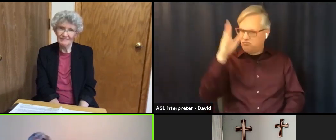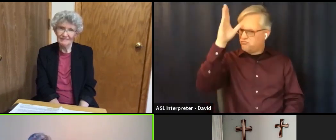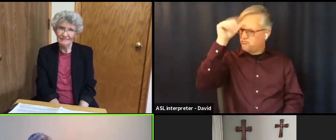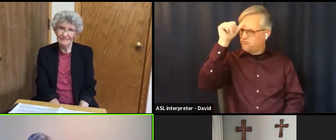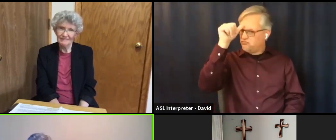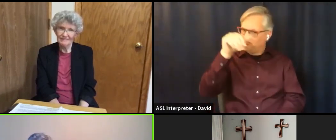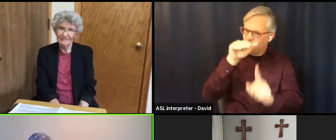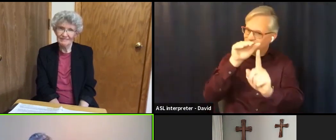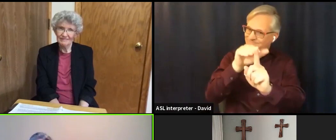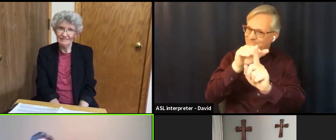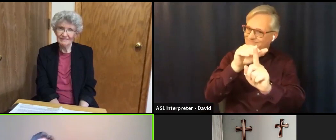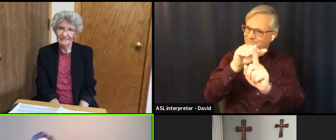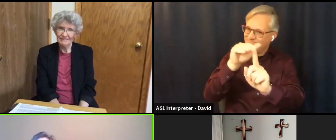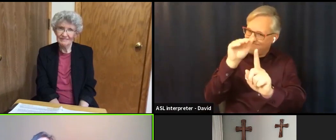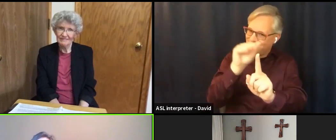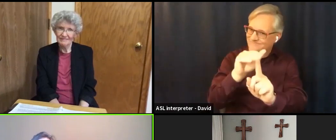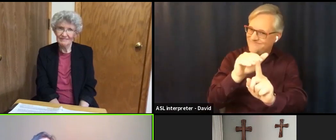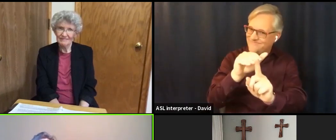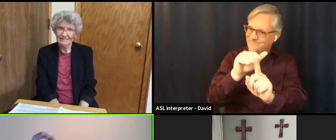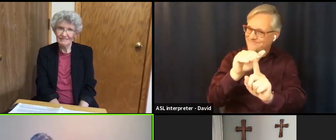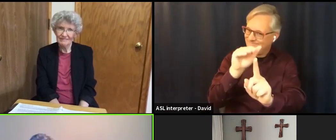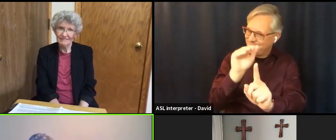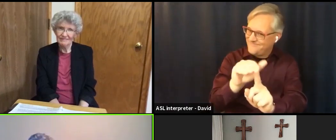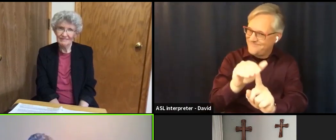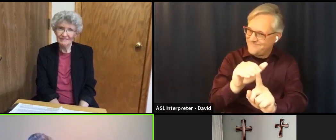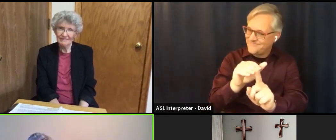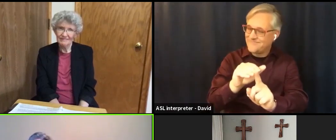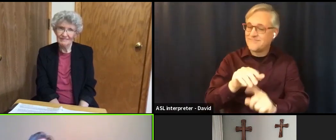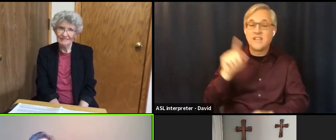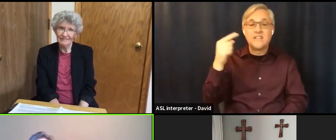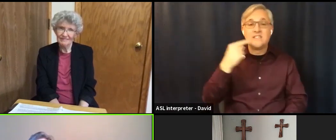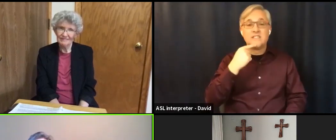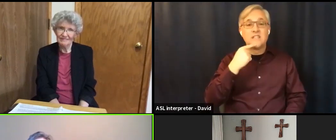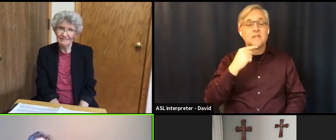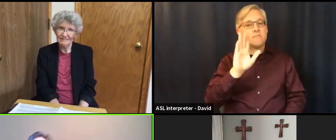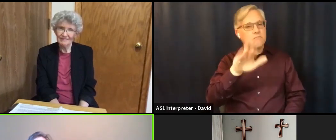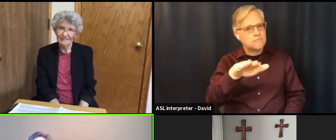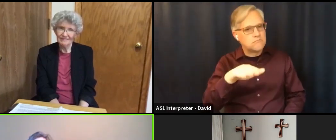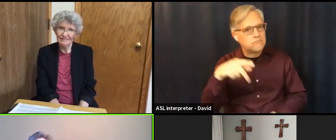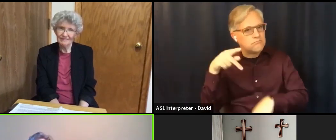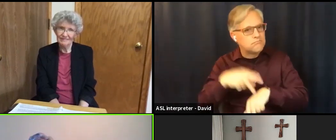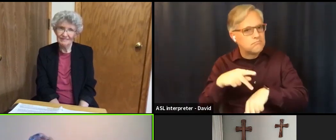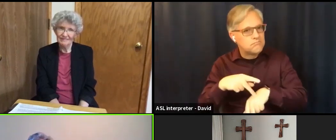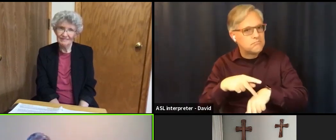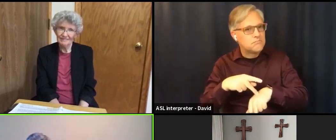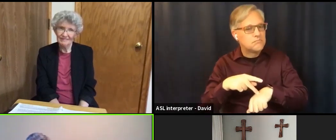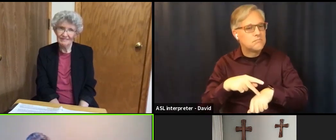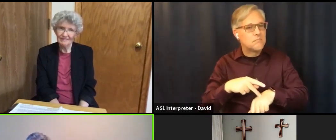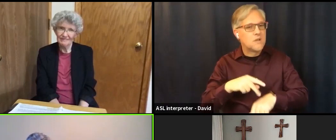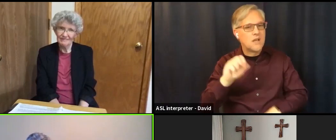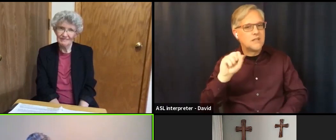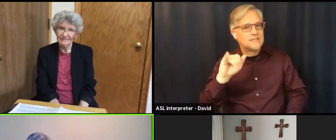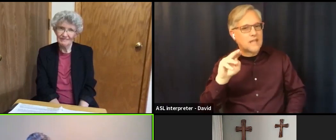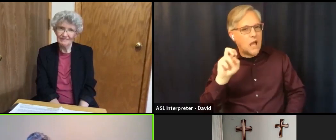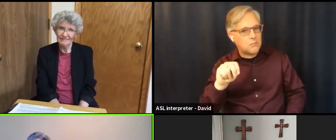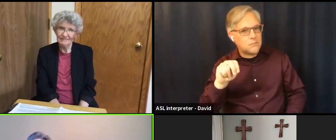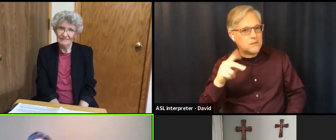reminding Peter of their time together. He says, Simon Peter, son of John, do you love me?